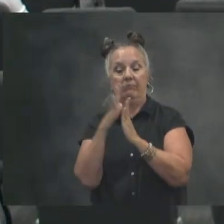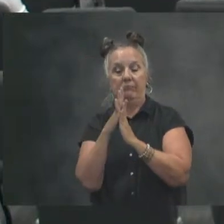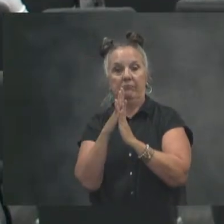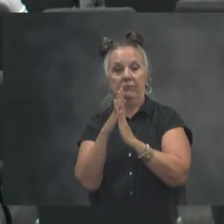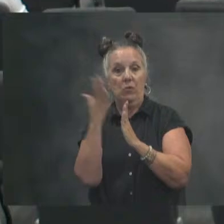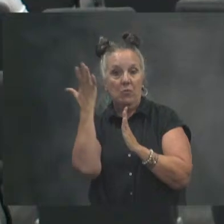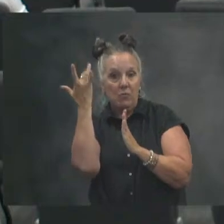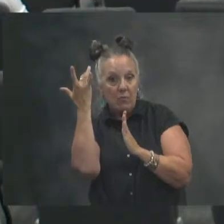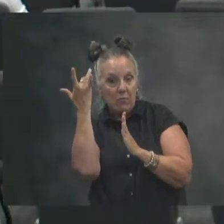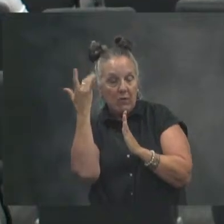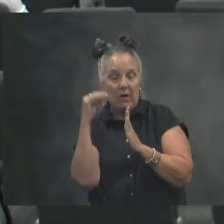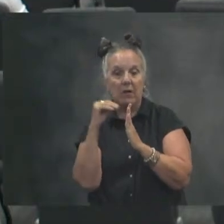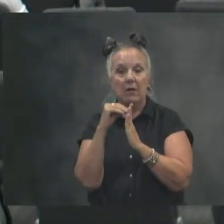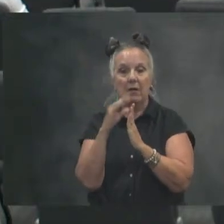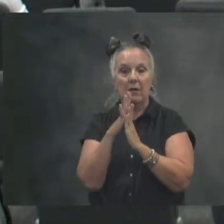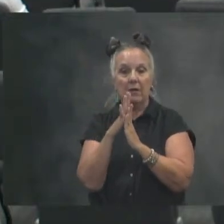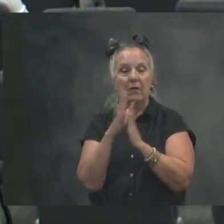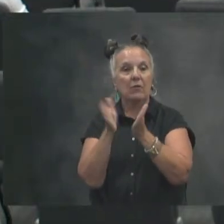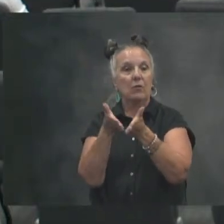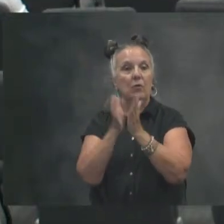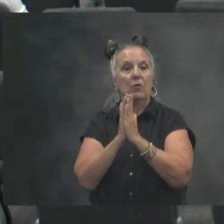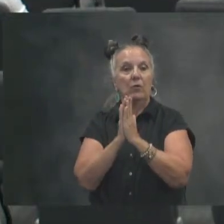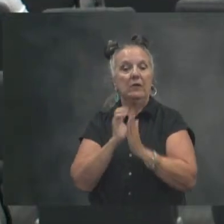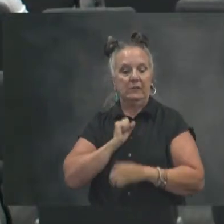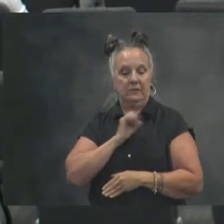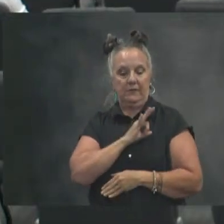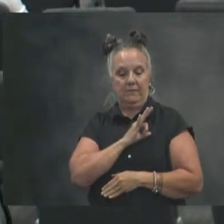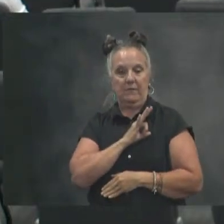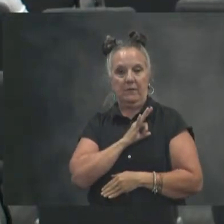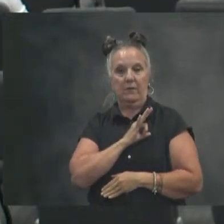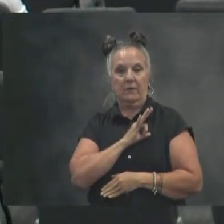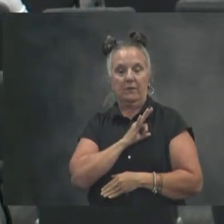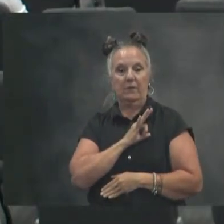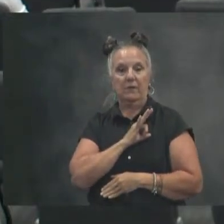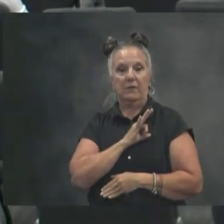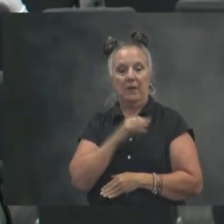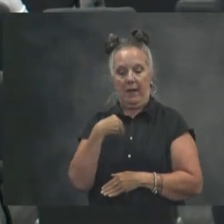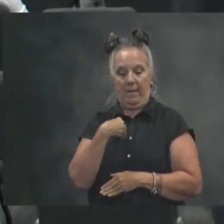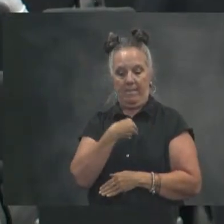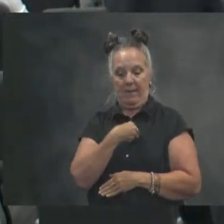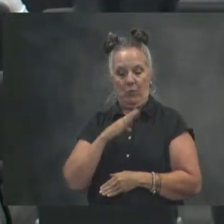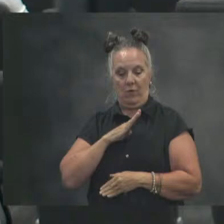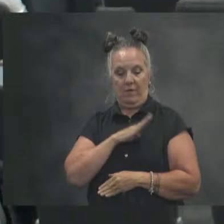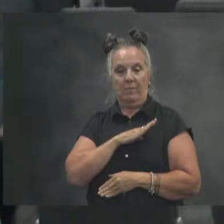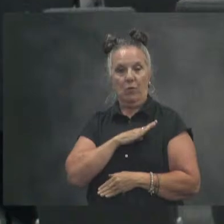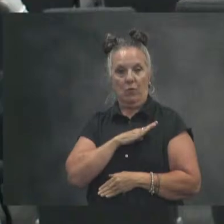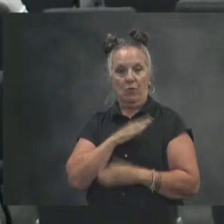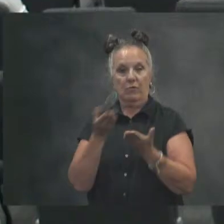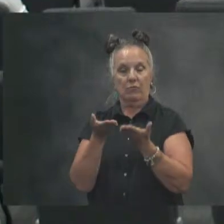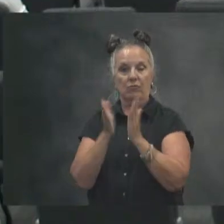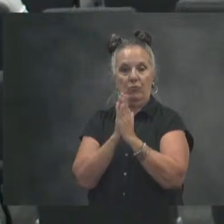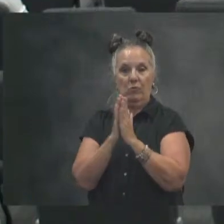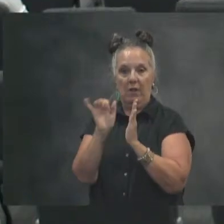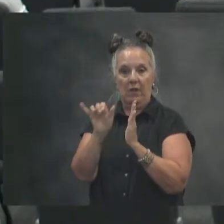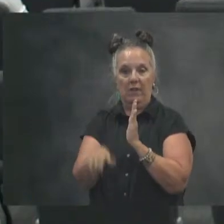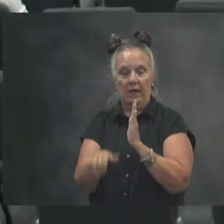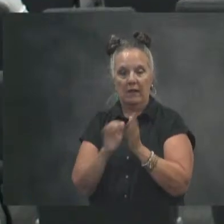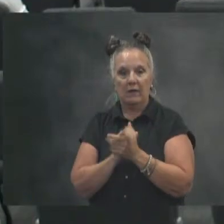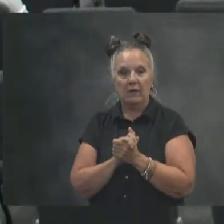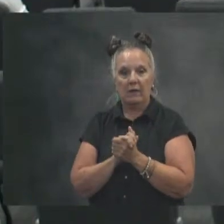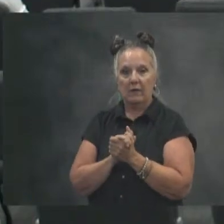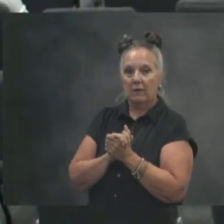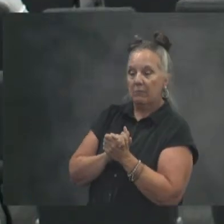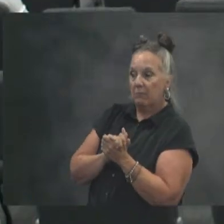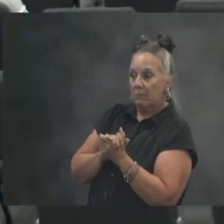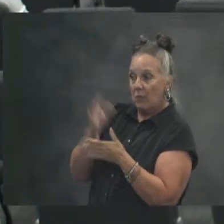agenda at the request of staff. It was not a member of the board that made that request.